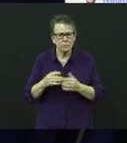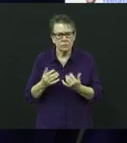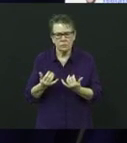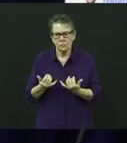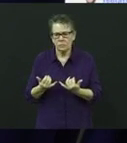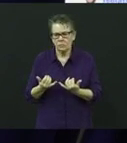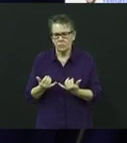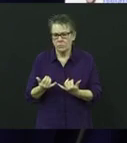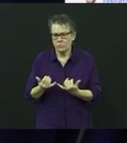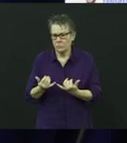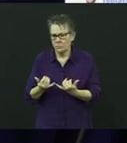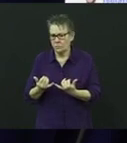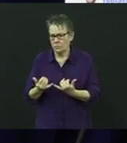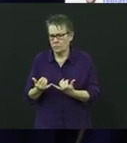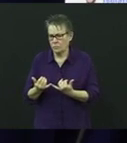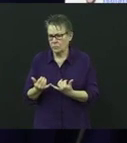religious